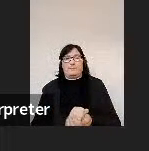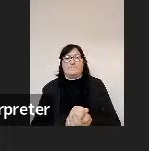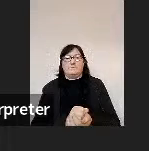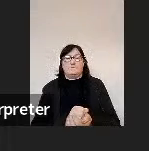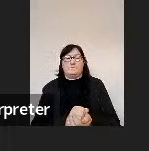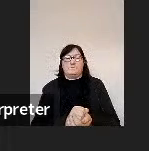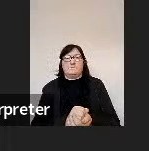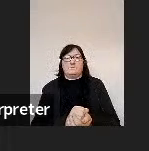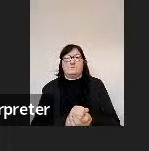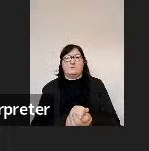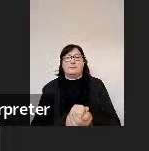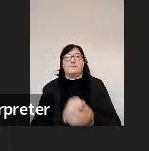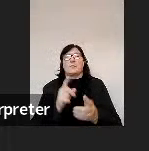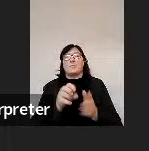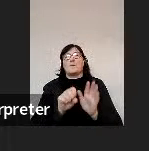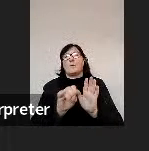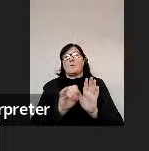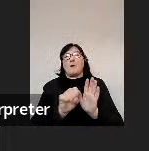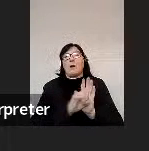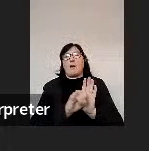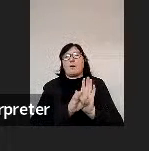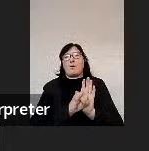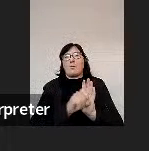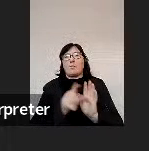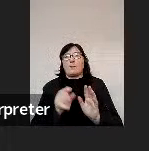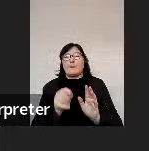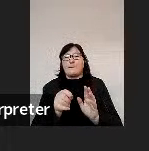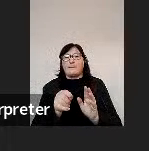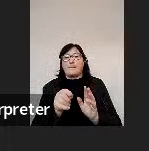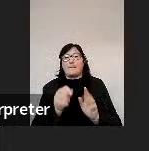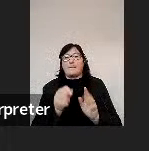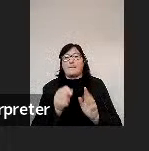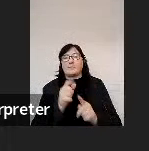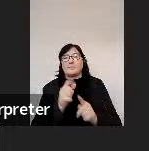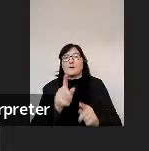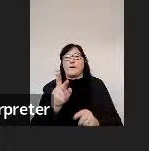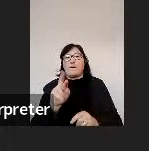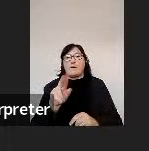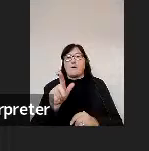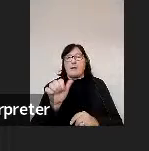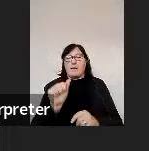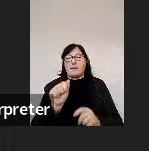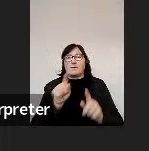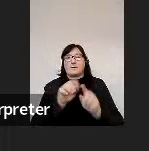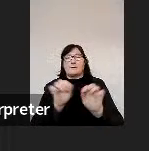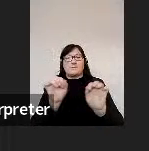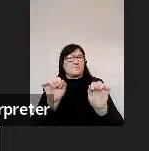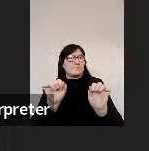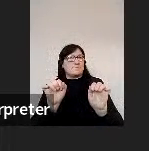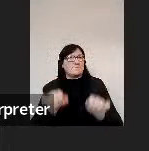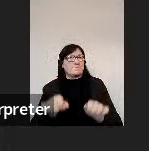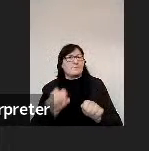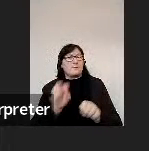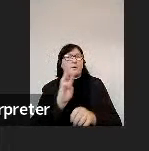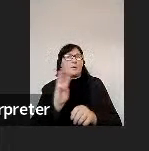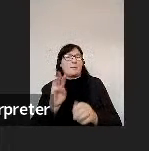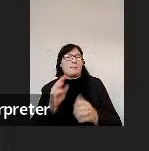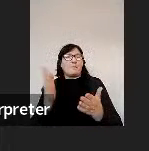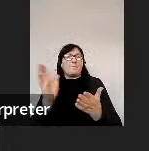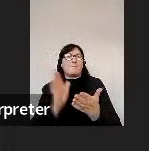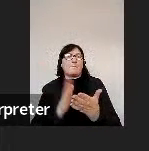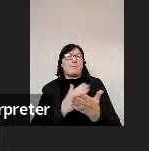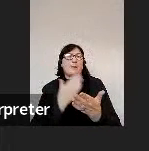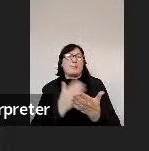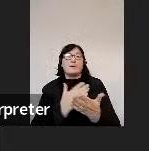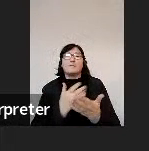icon, you'll also have to navigate the RLA system specific web page, wherein you'll